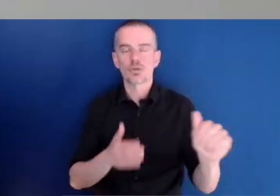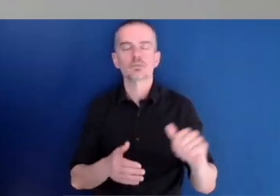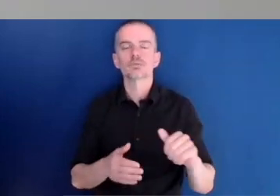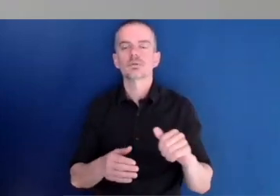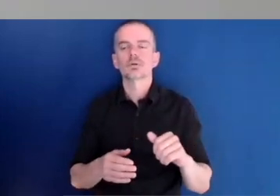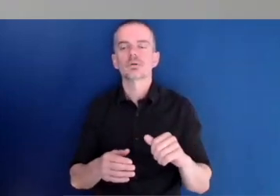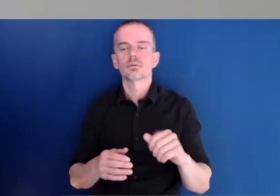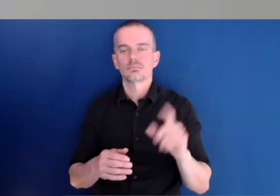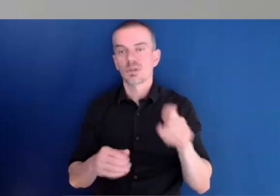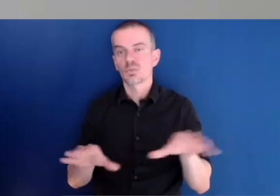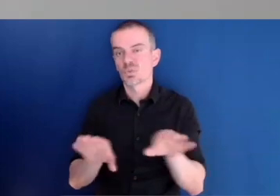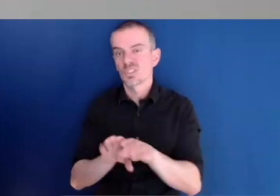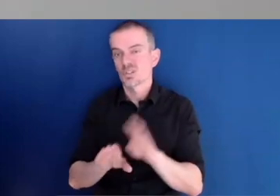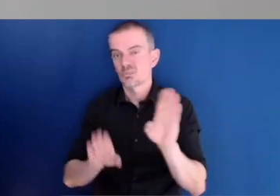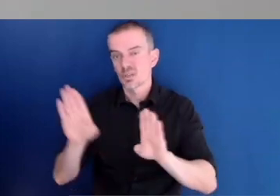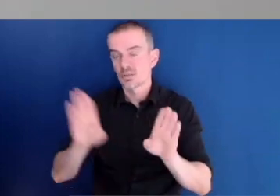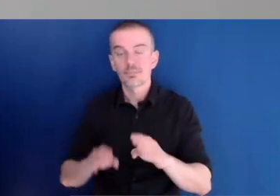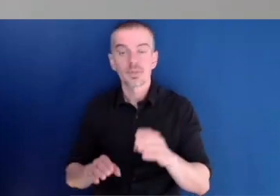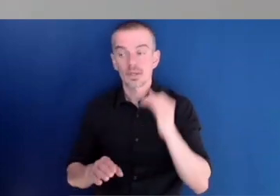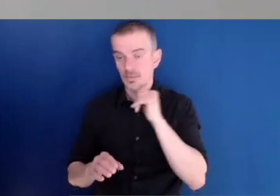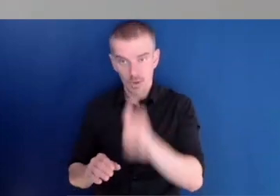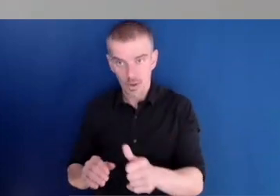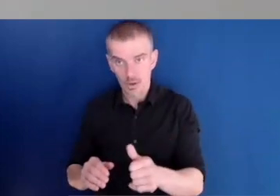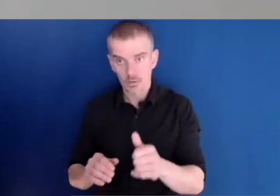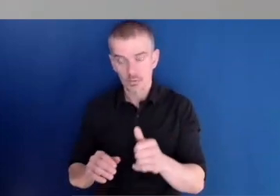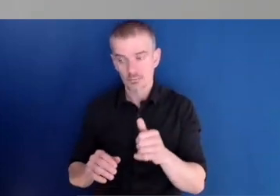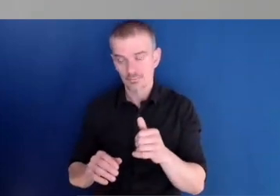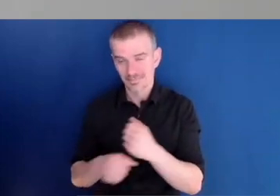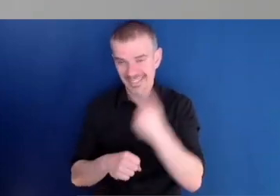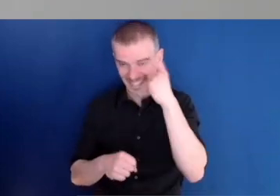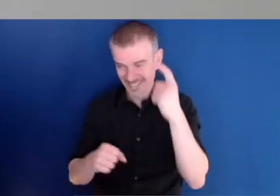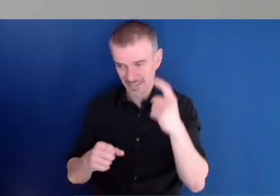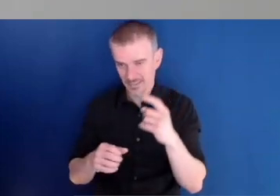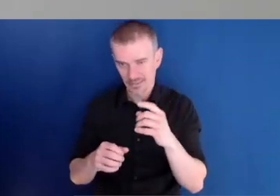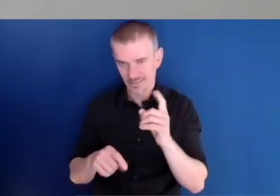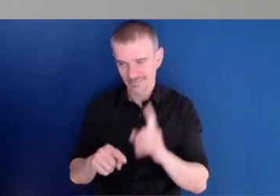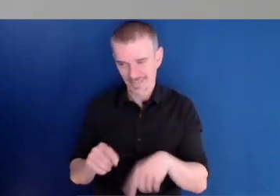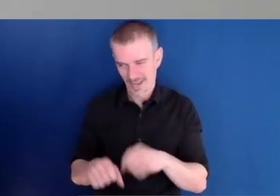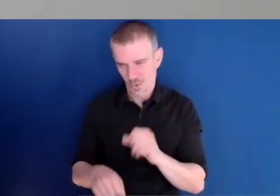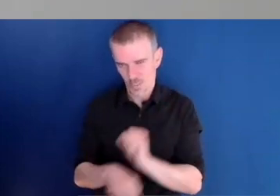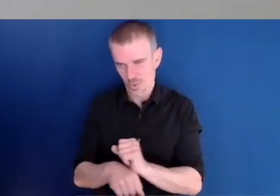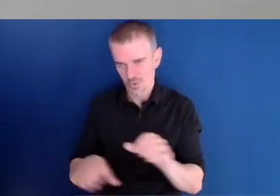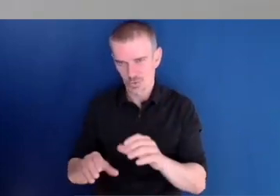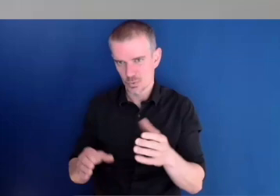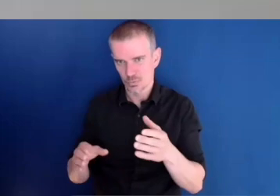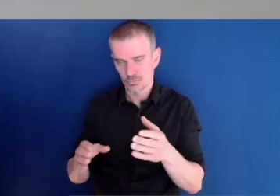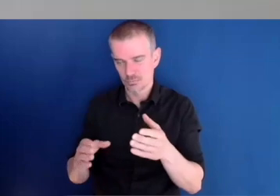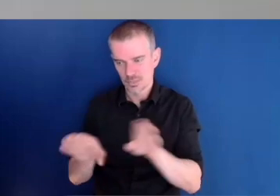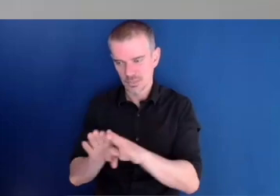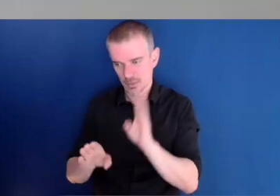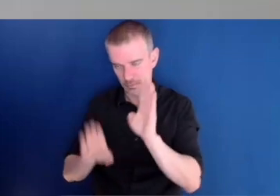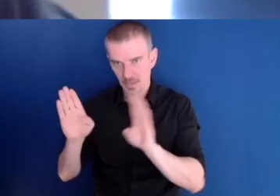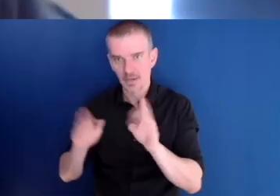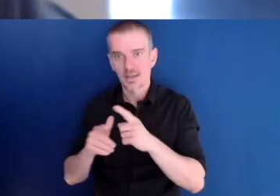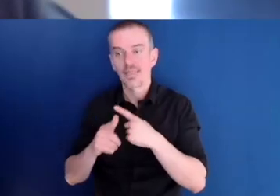impracticable, then you resort to proposals, a request for proposals in that case.